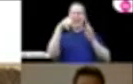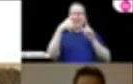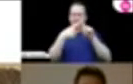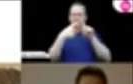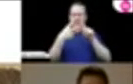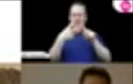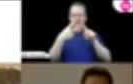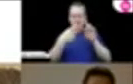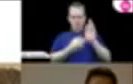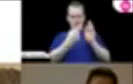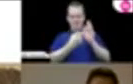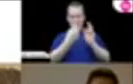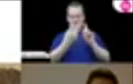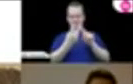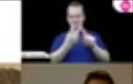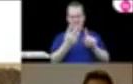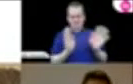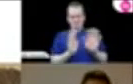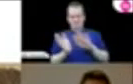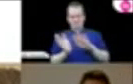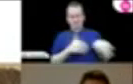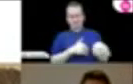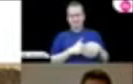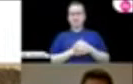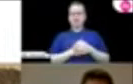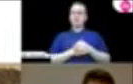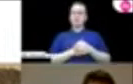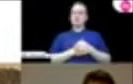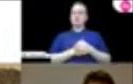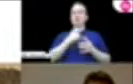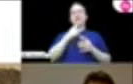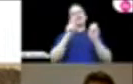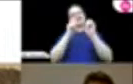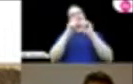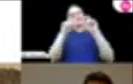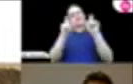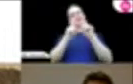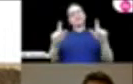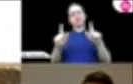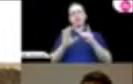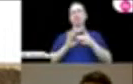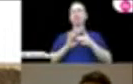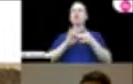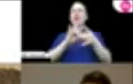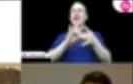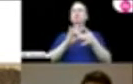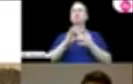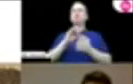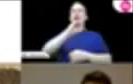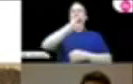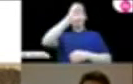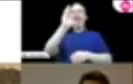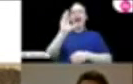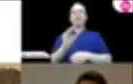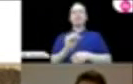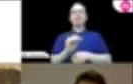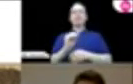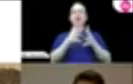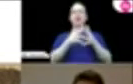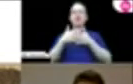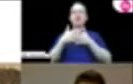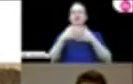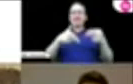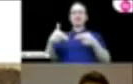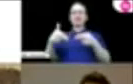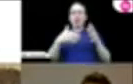can see items relating to an African-American dancer called William